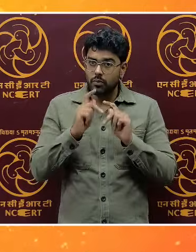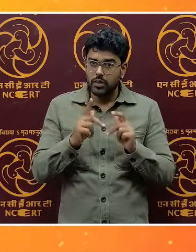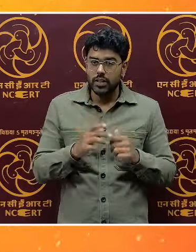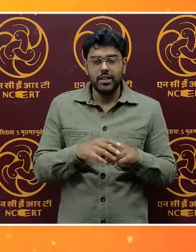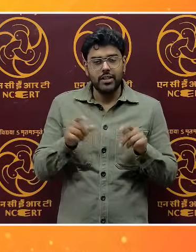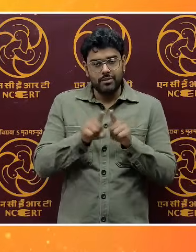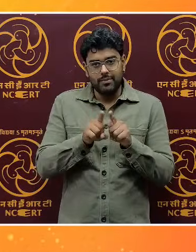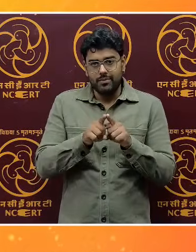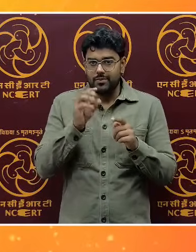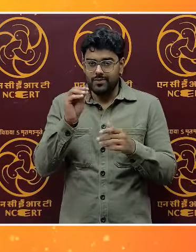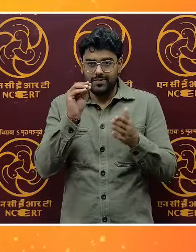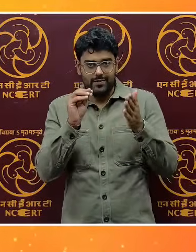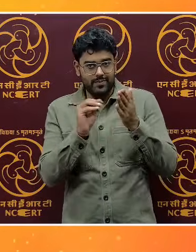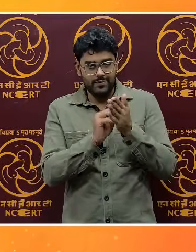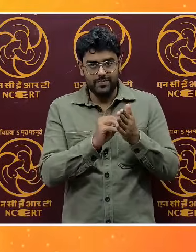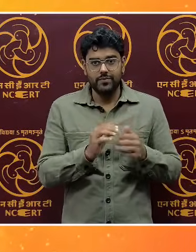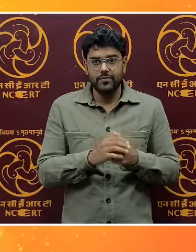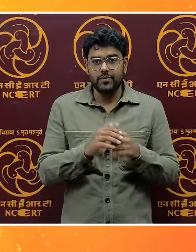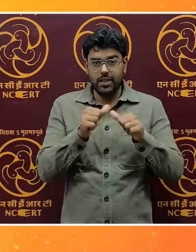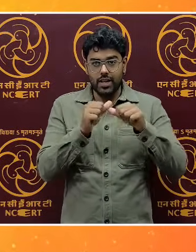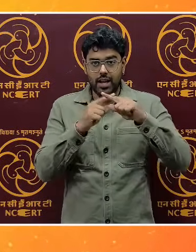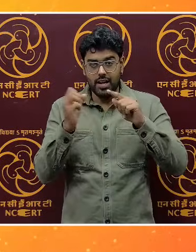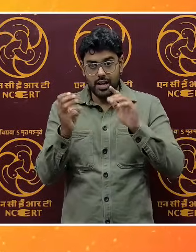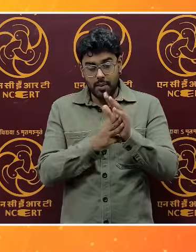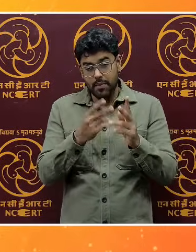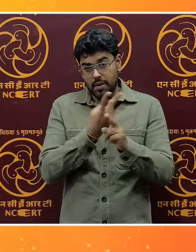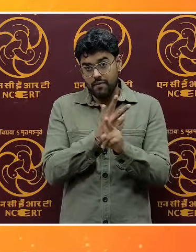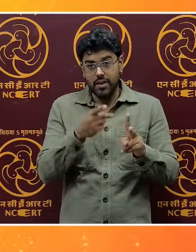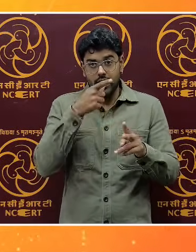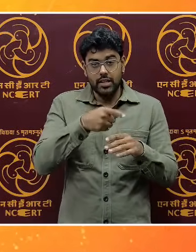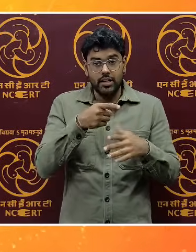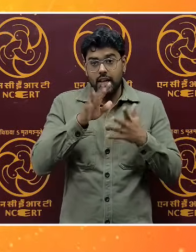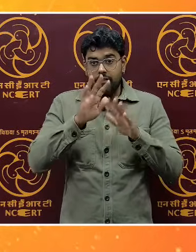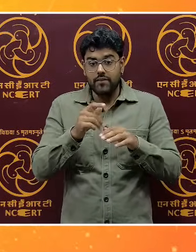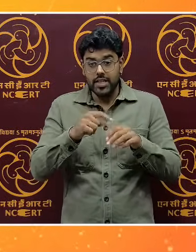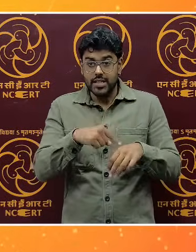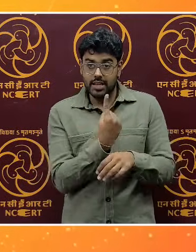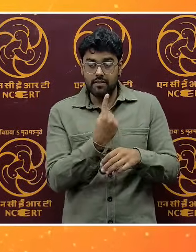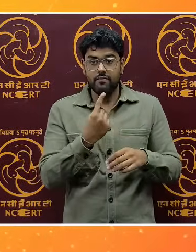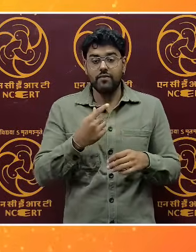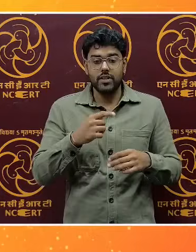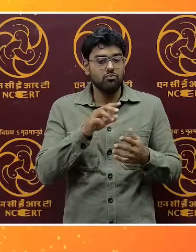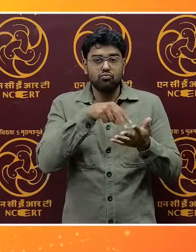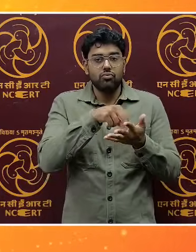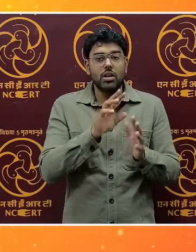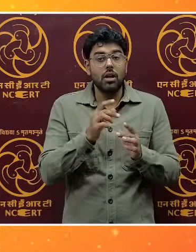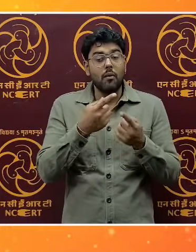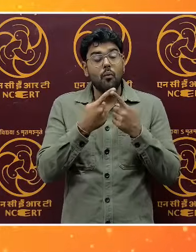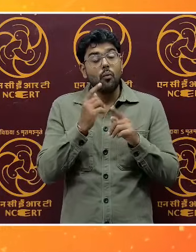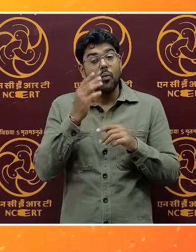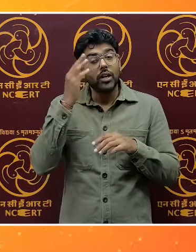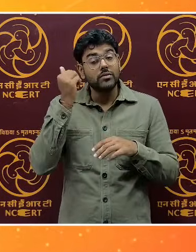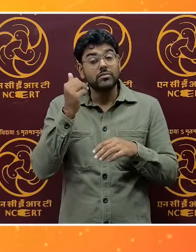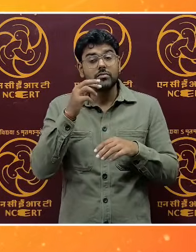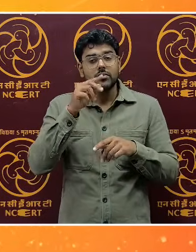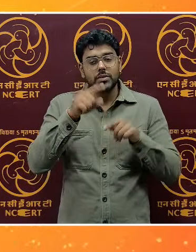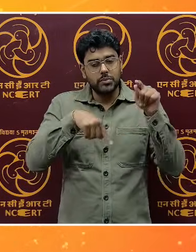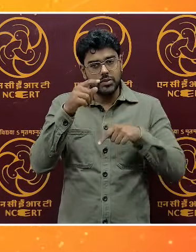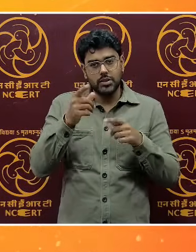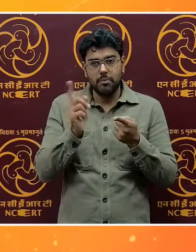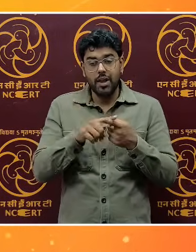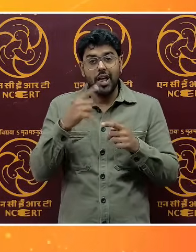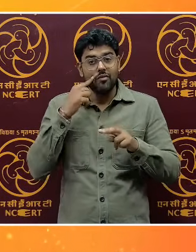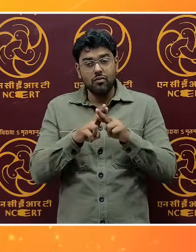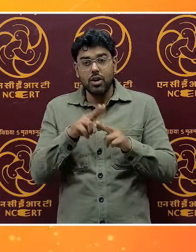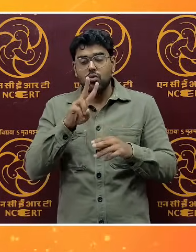it is mentioned here, that atoms of most of elements cannot exist independently. Why? Because they are not stable. 2 or more such